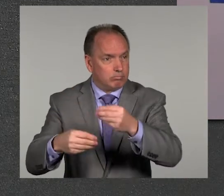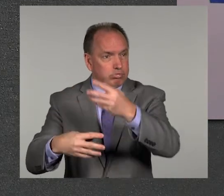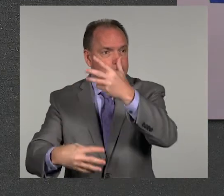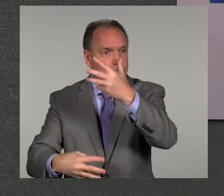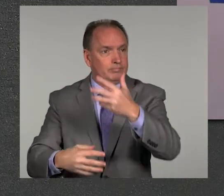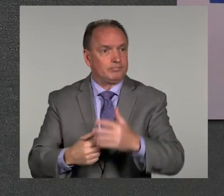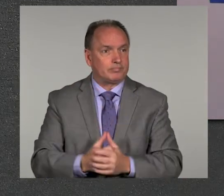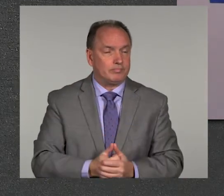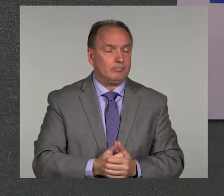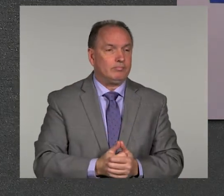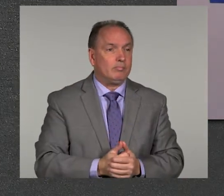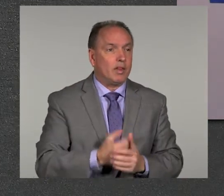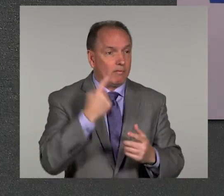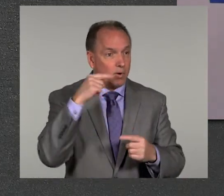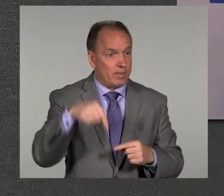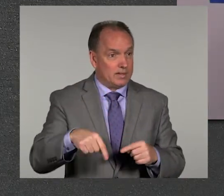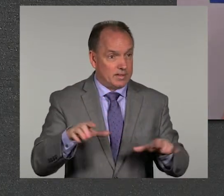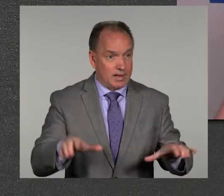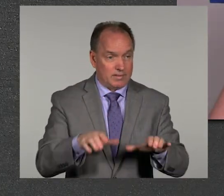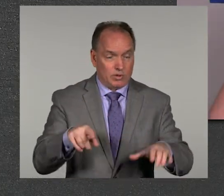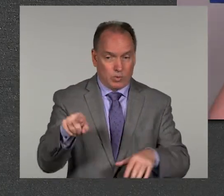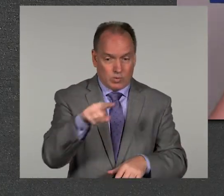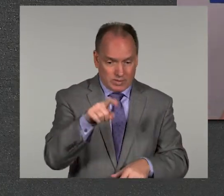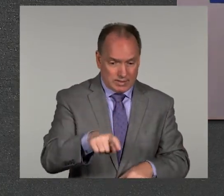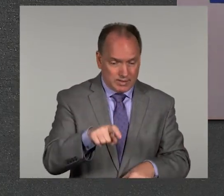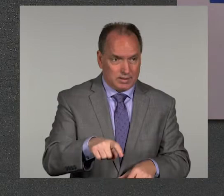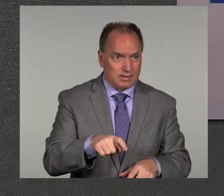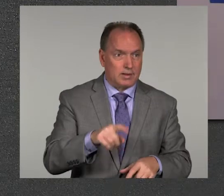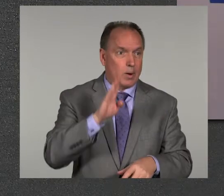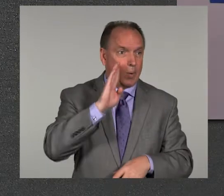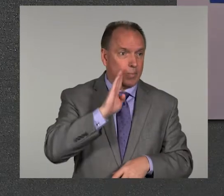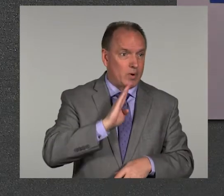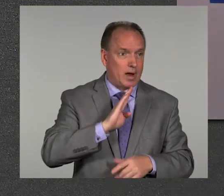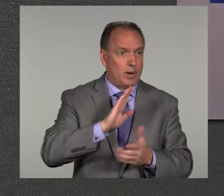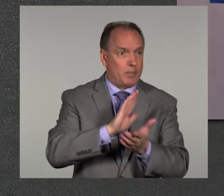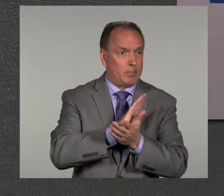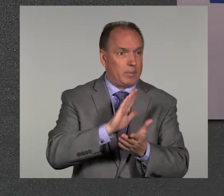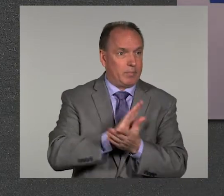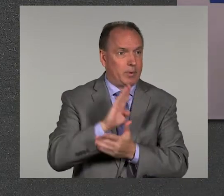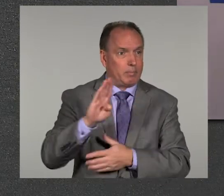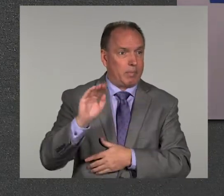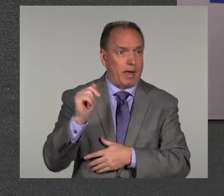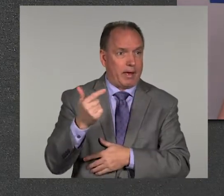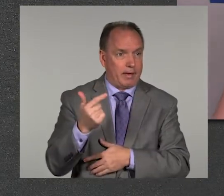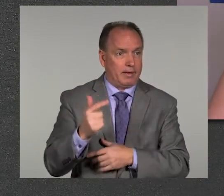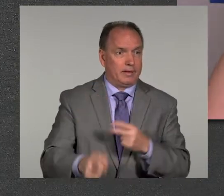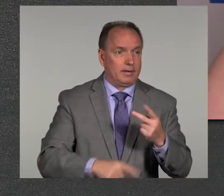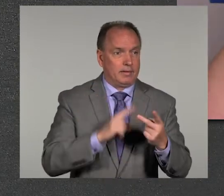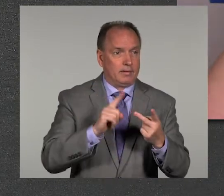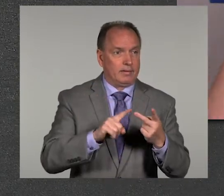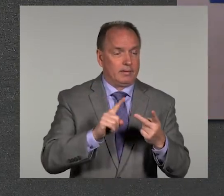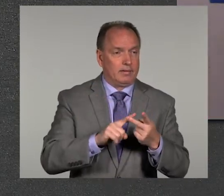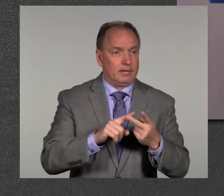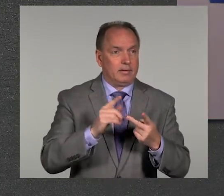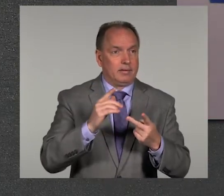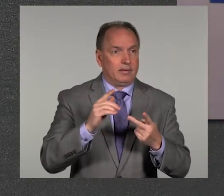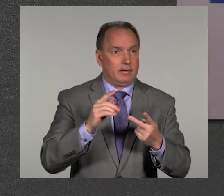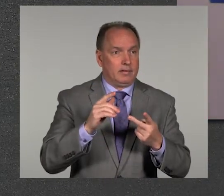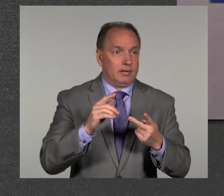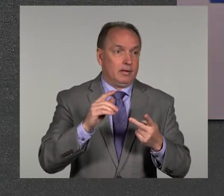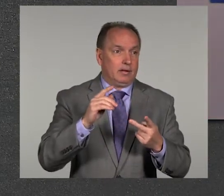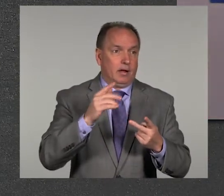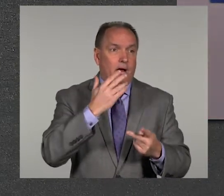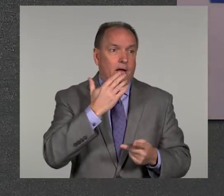up. So for this activity, you are going to need a brown paper bag. You are going to need